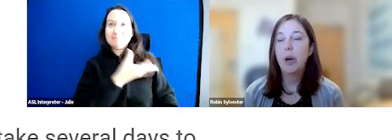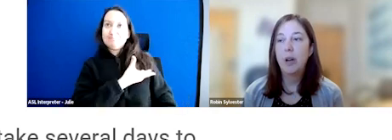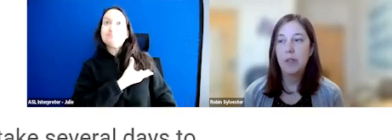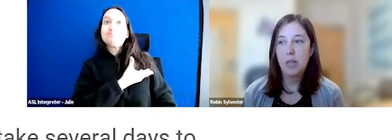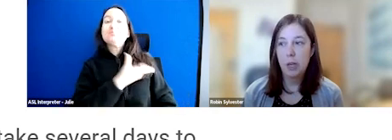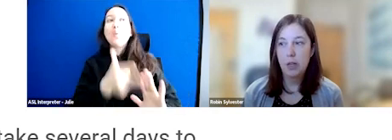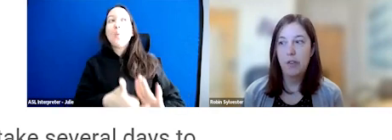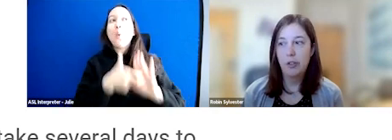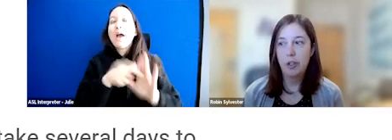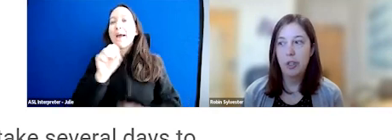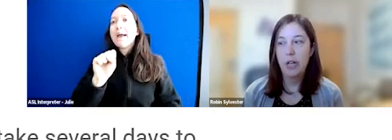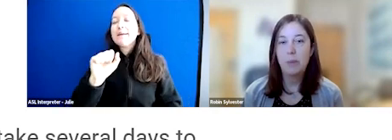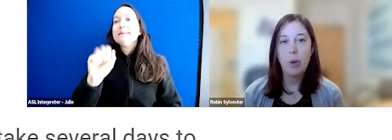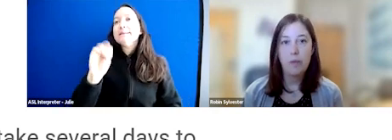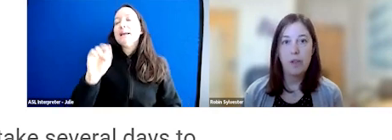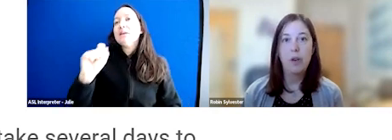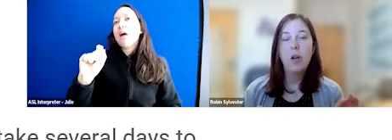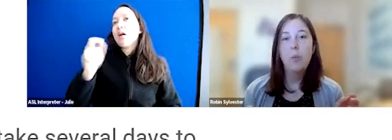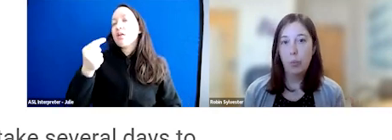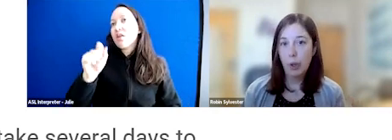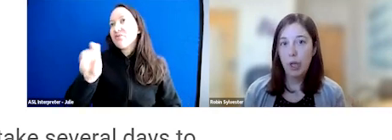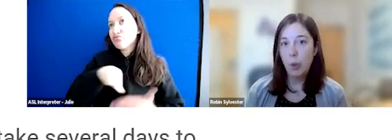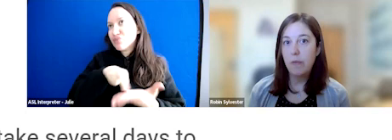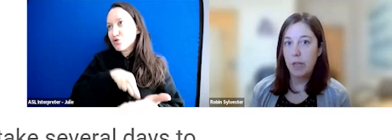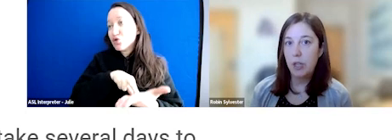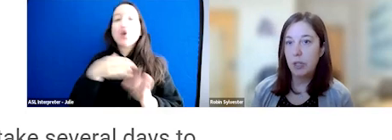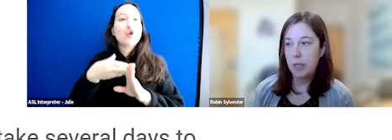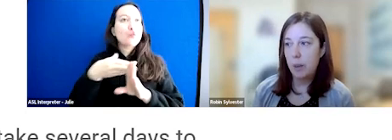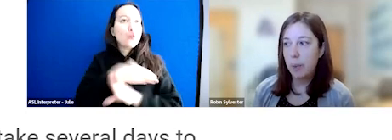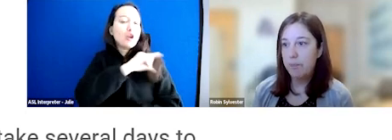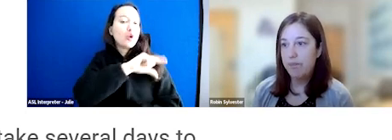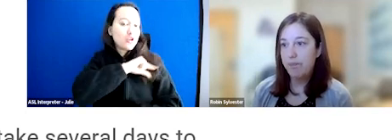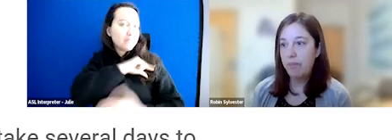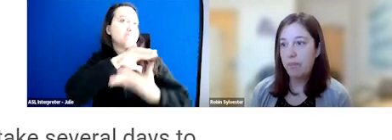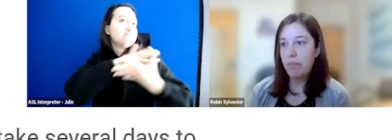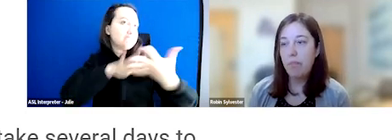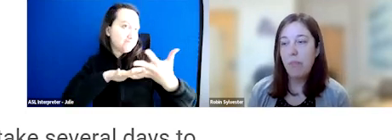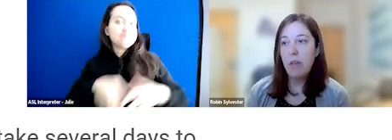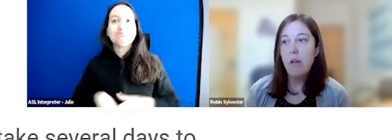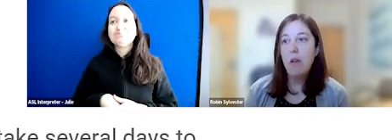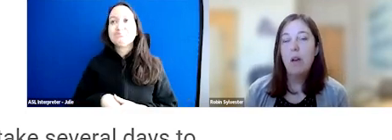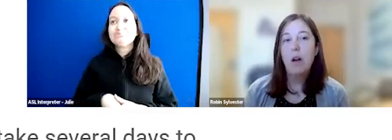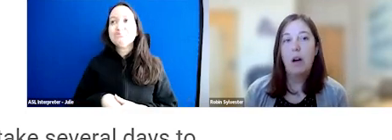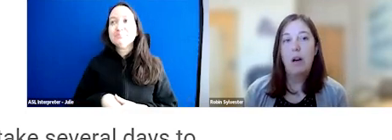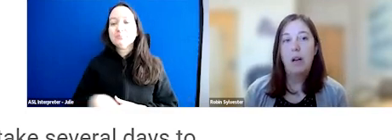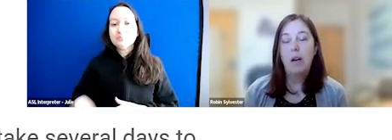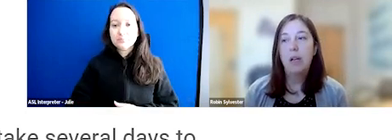they require the SAM.gov registration as part of their pre-qualification step.